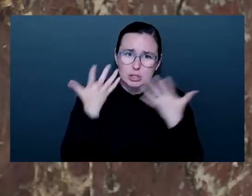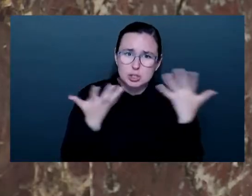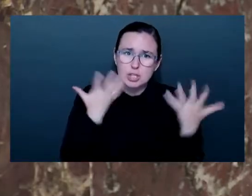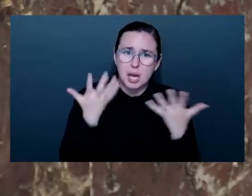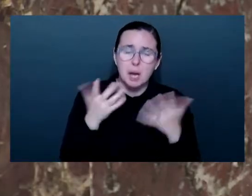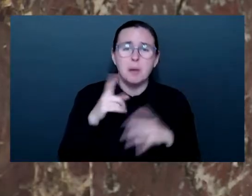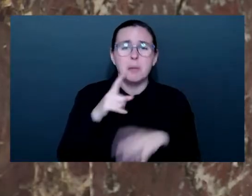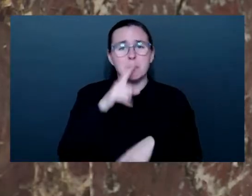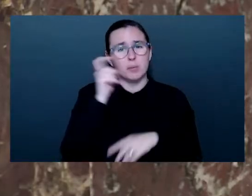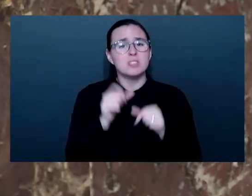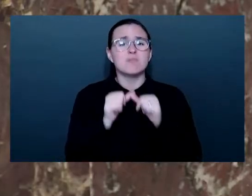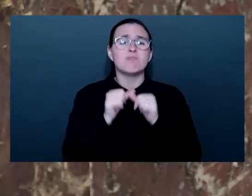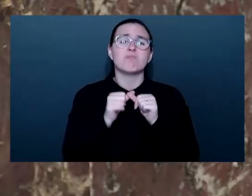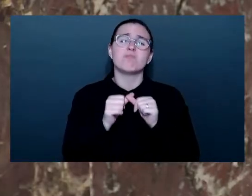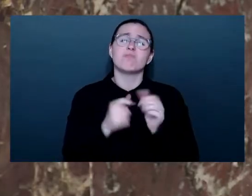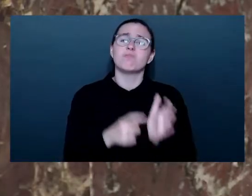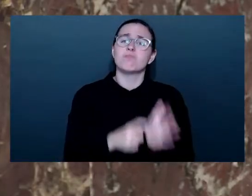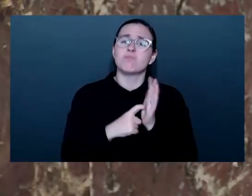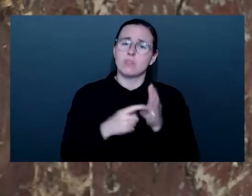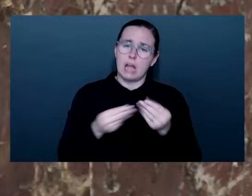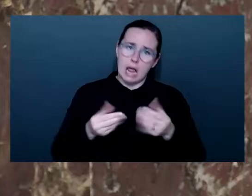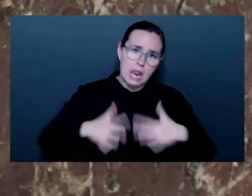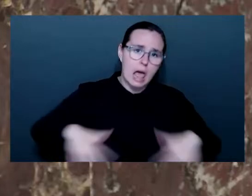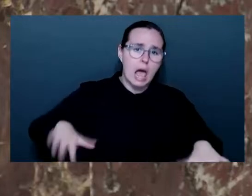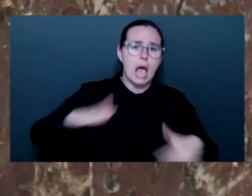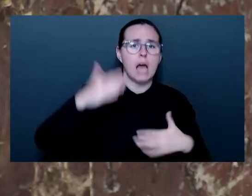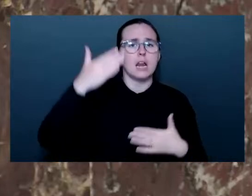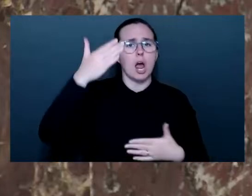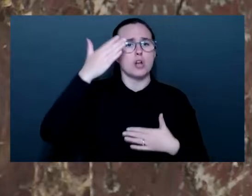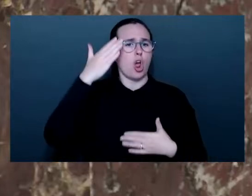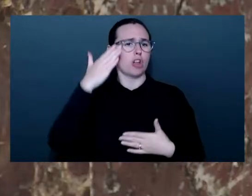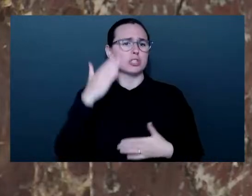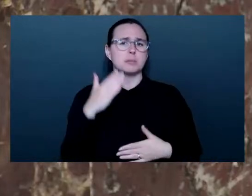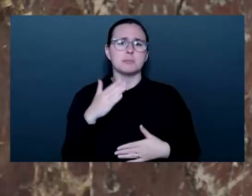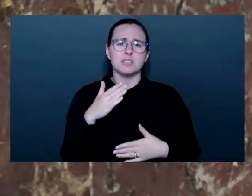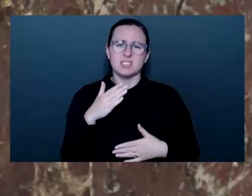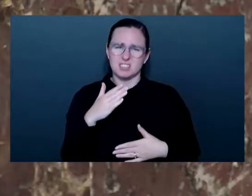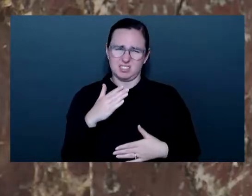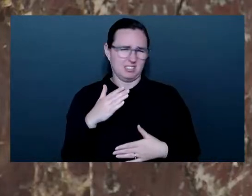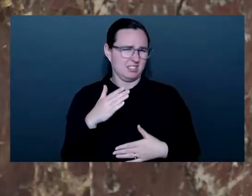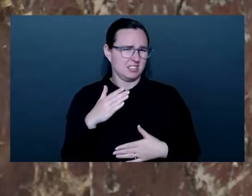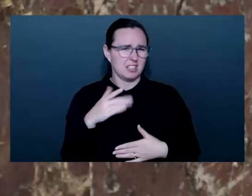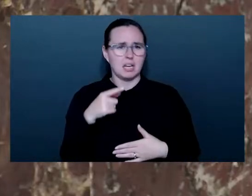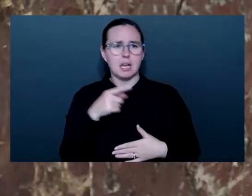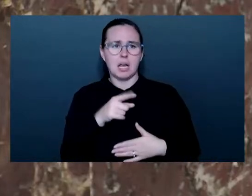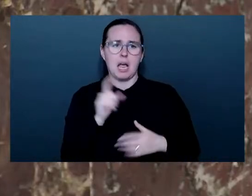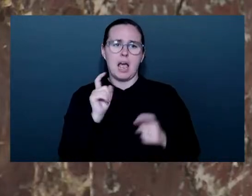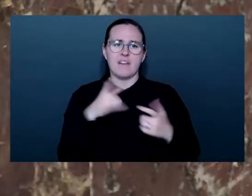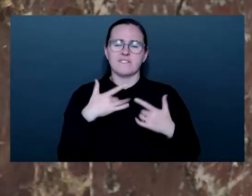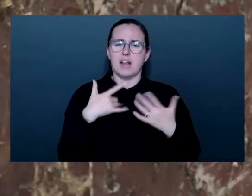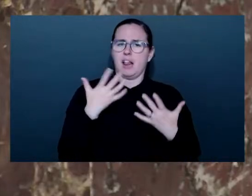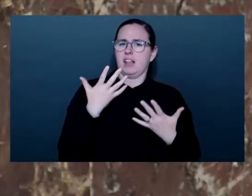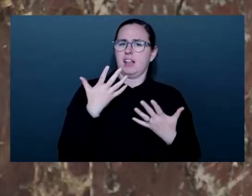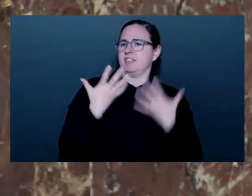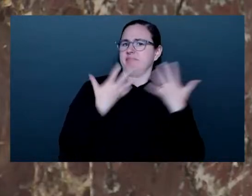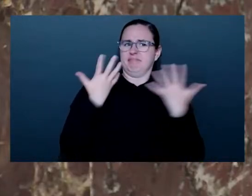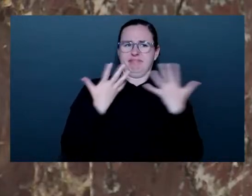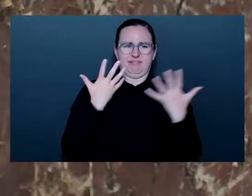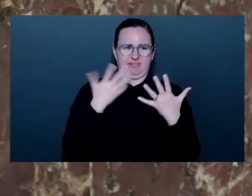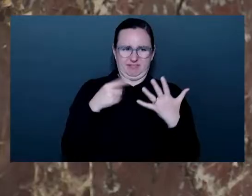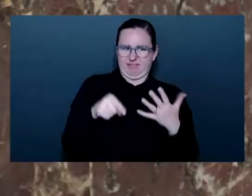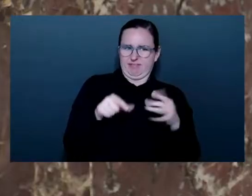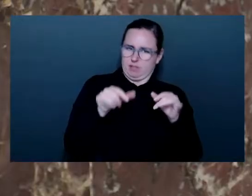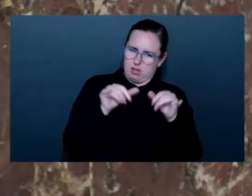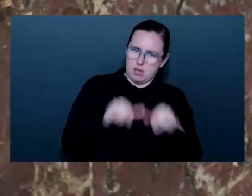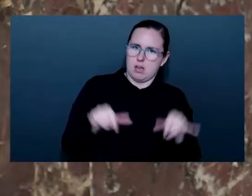pinnacle of humiliation rituals. They shame our kids for having the wrong ancestors, and they